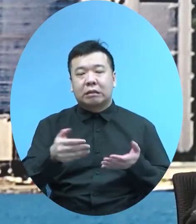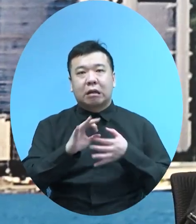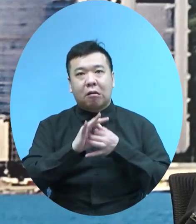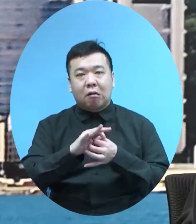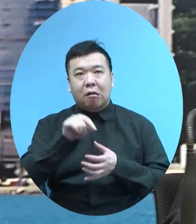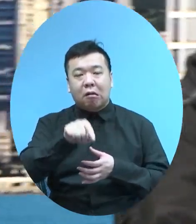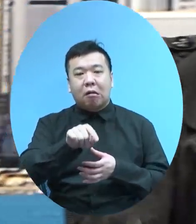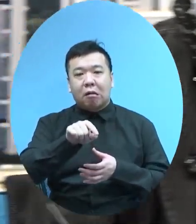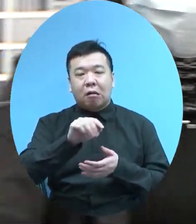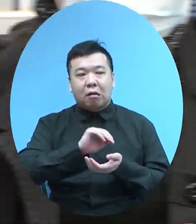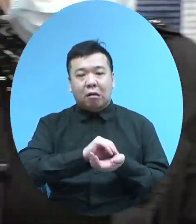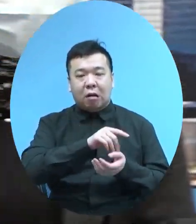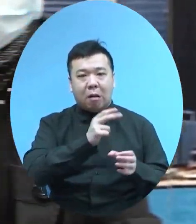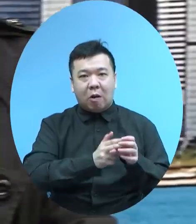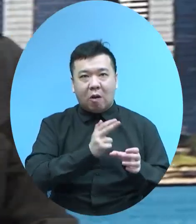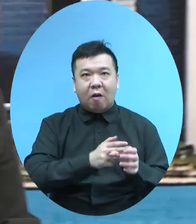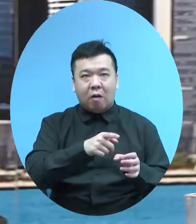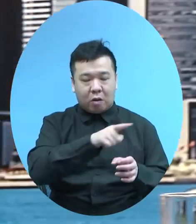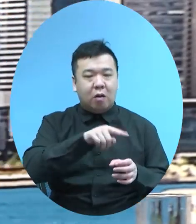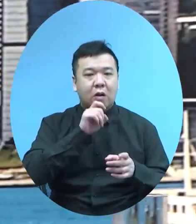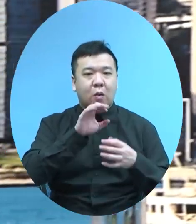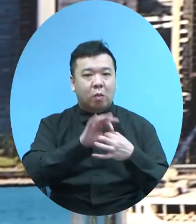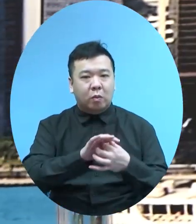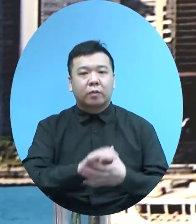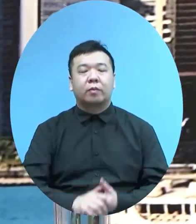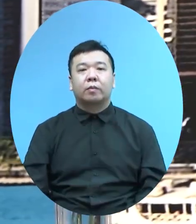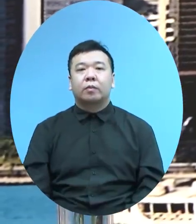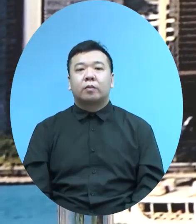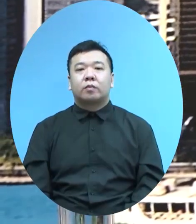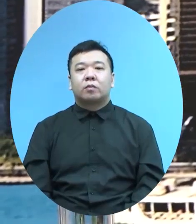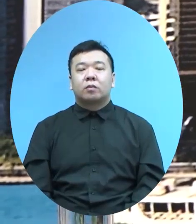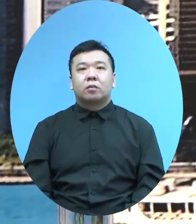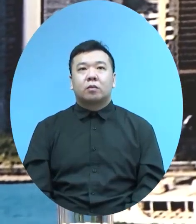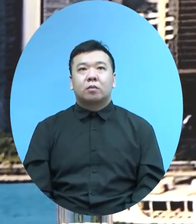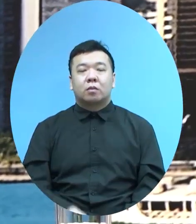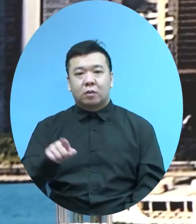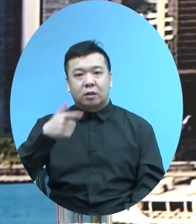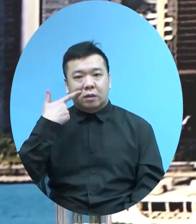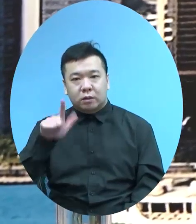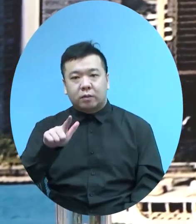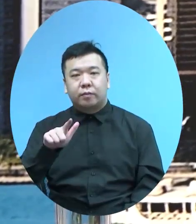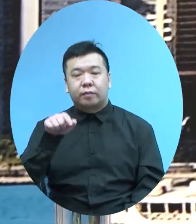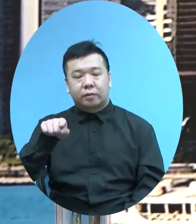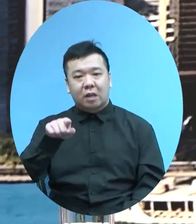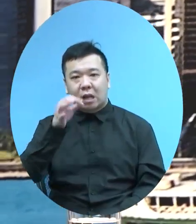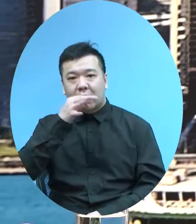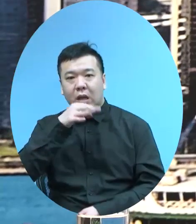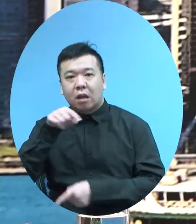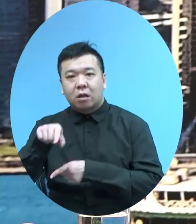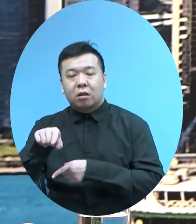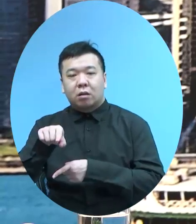Concerning the remdesivir, and we just received the pharmacy company that HA and Hong Kong